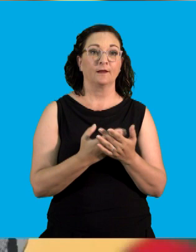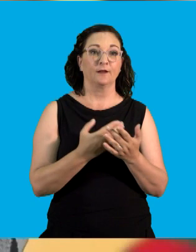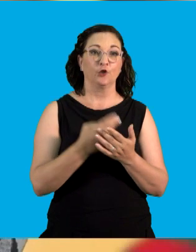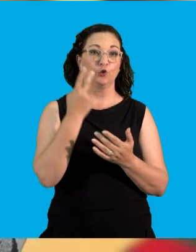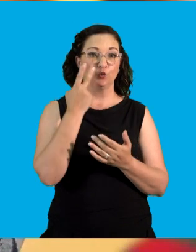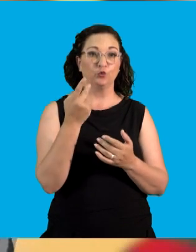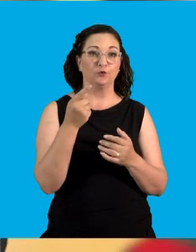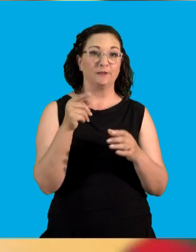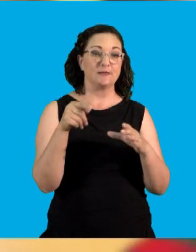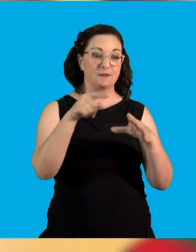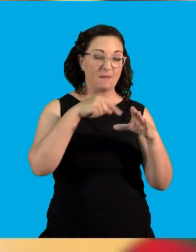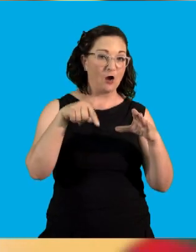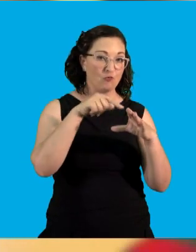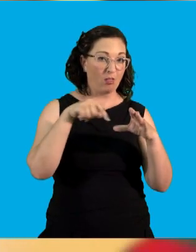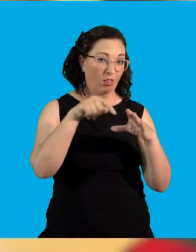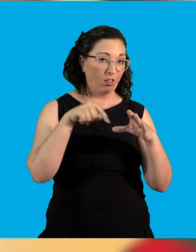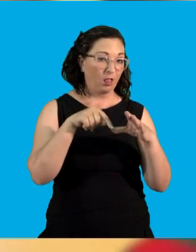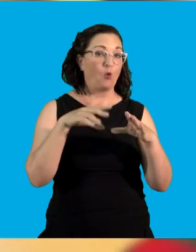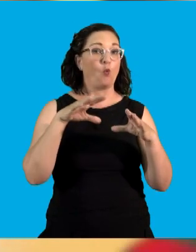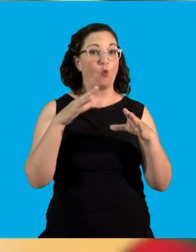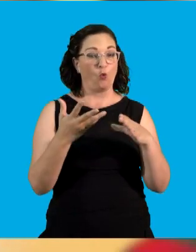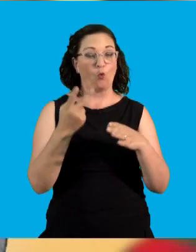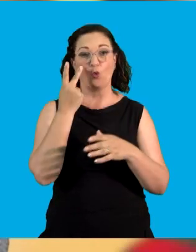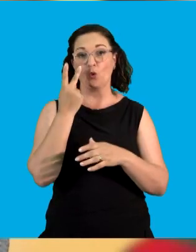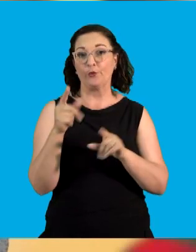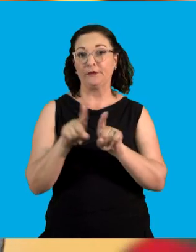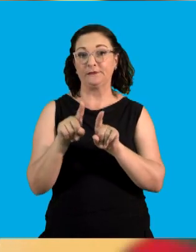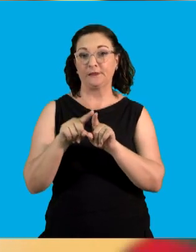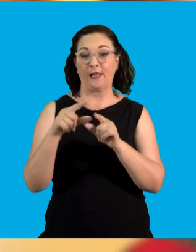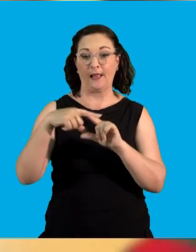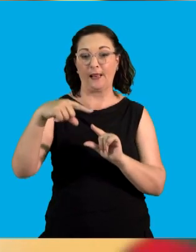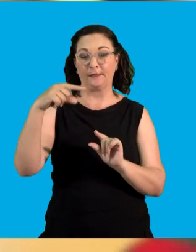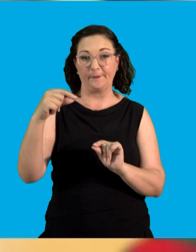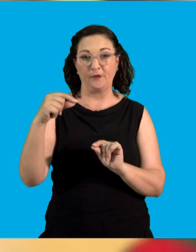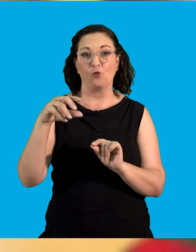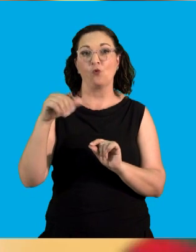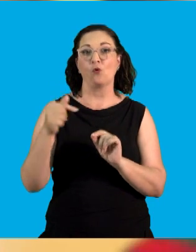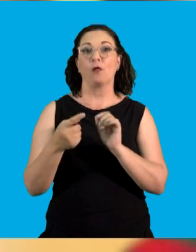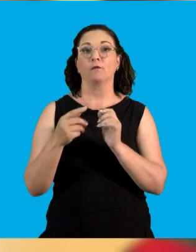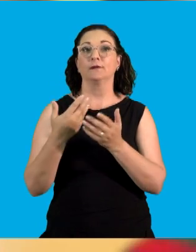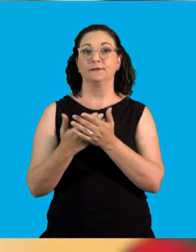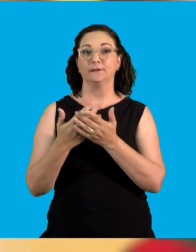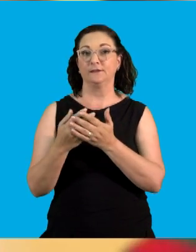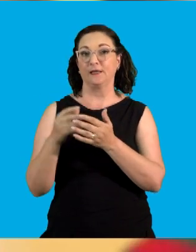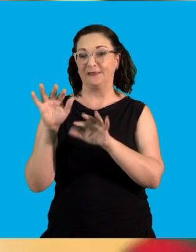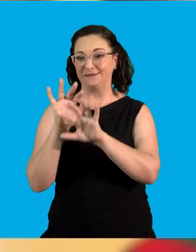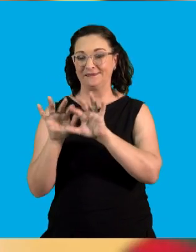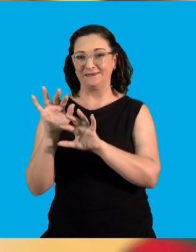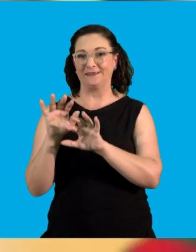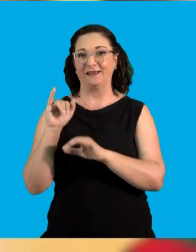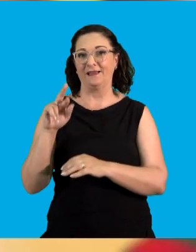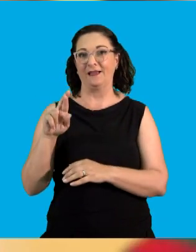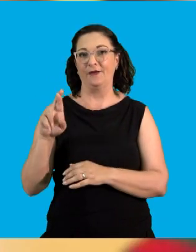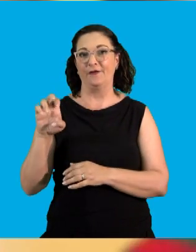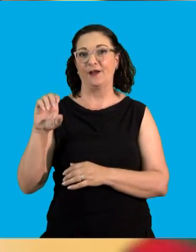the galaxy can look like a spiral shape, it can also look like an elliptical shape, and lastly, it can also